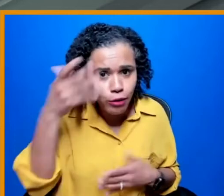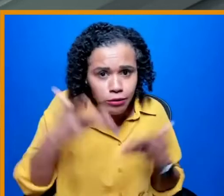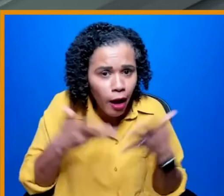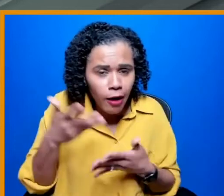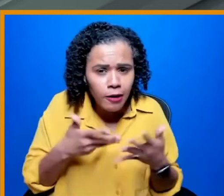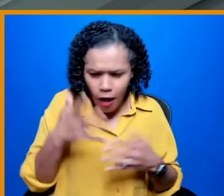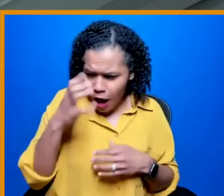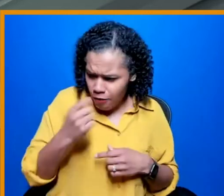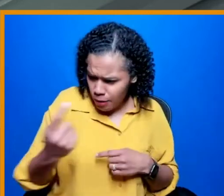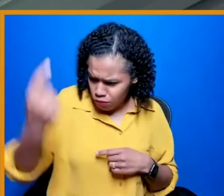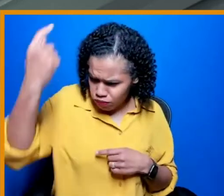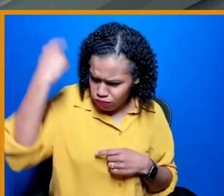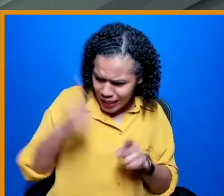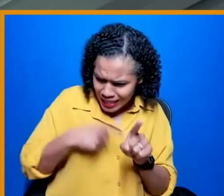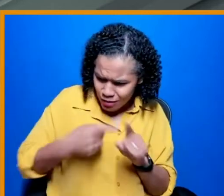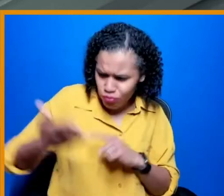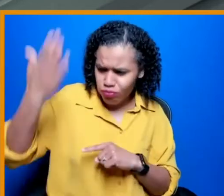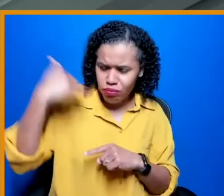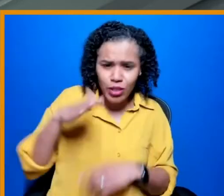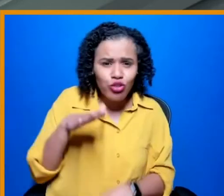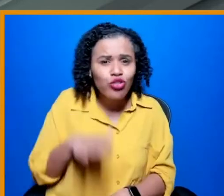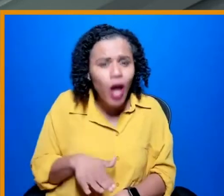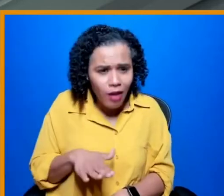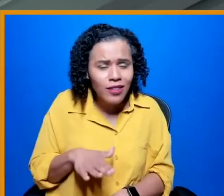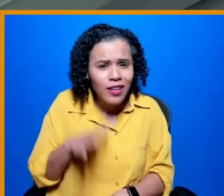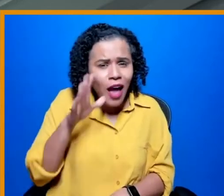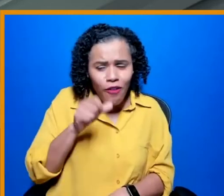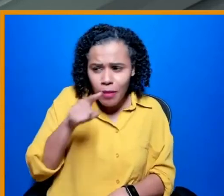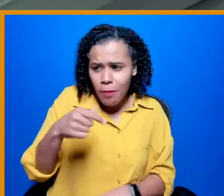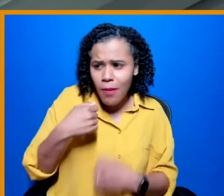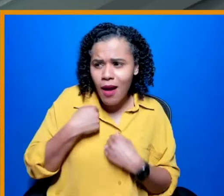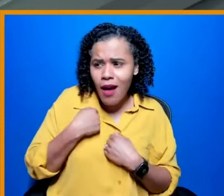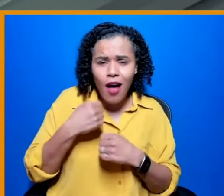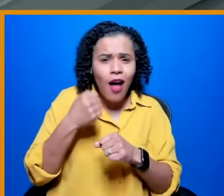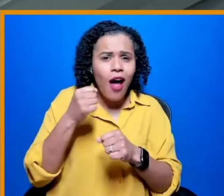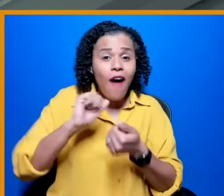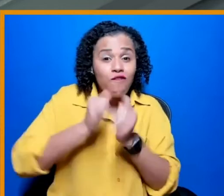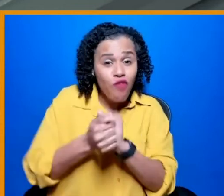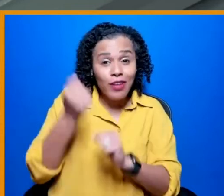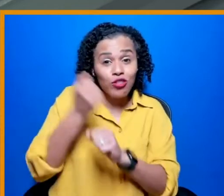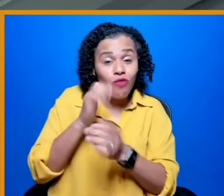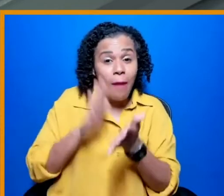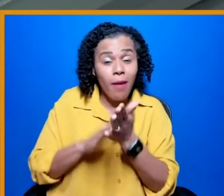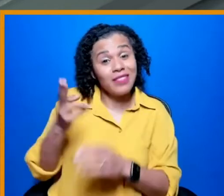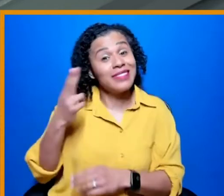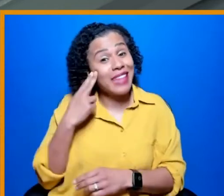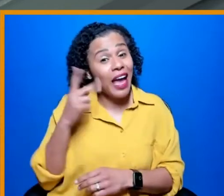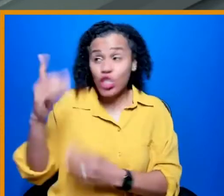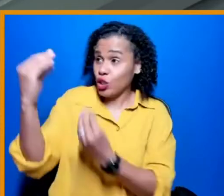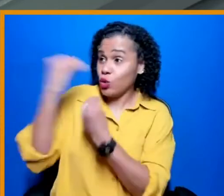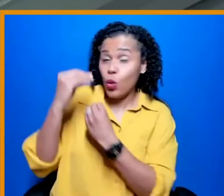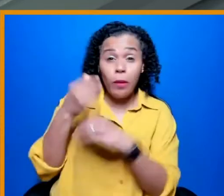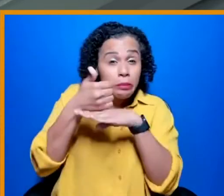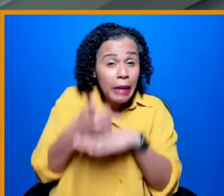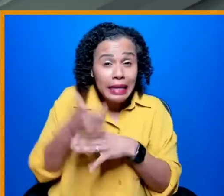sign language from the grandmother of a friend of mine. She was deaf. And it frustrates me